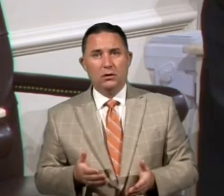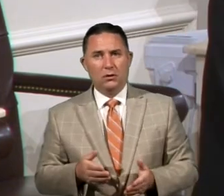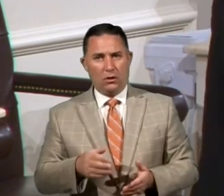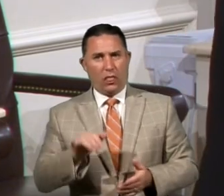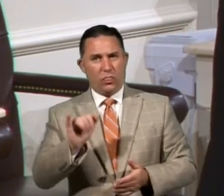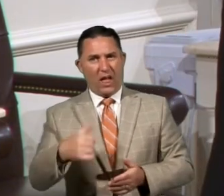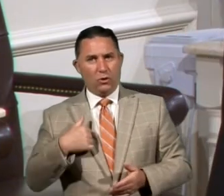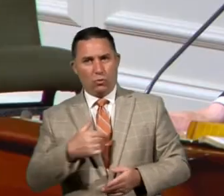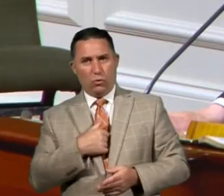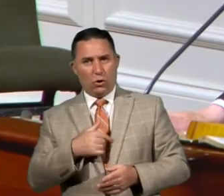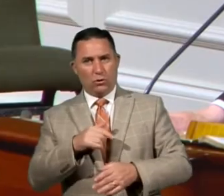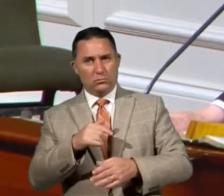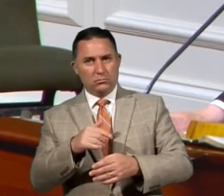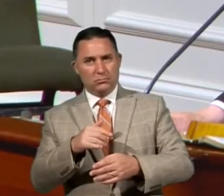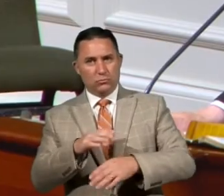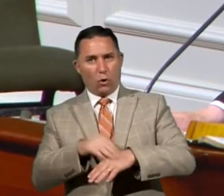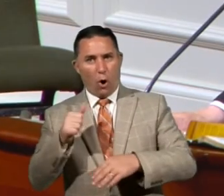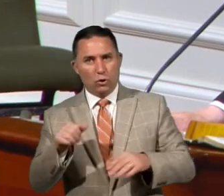That's what we're called to do.